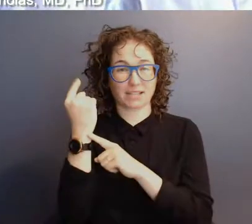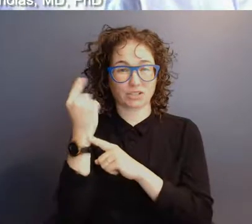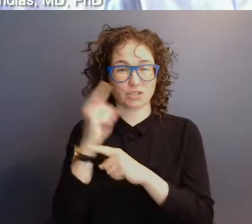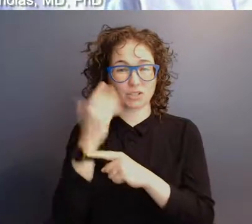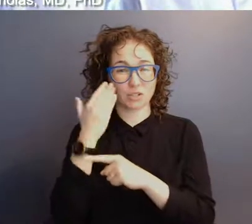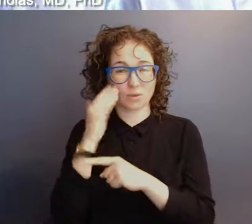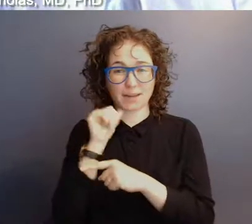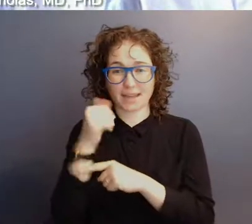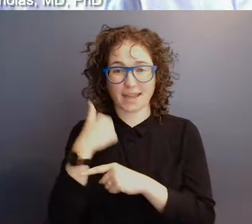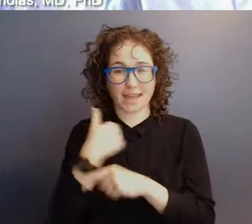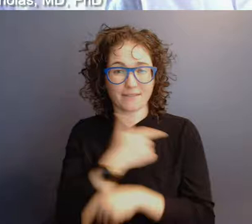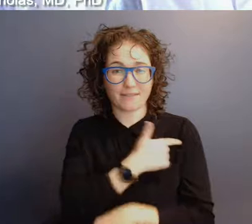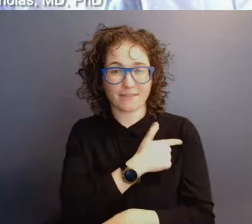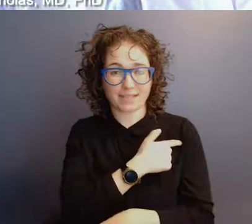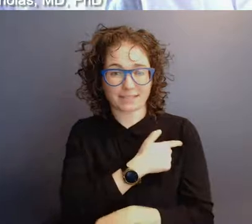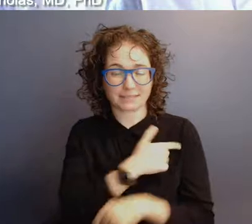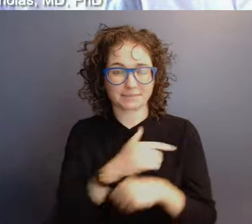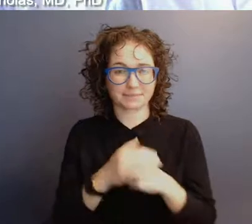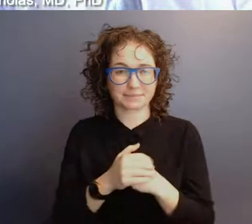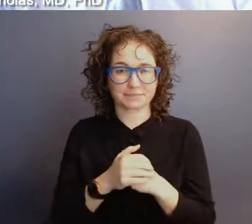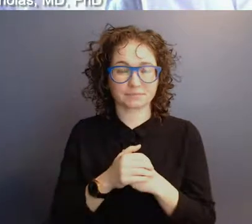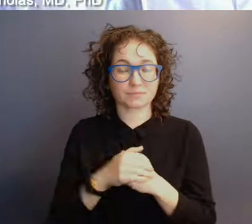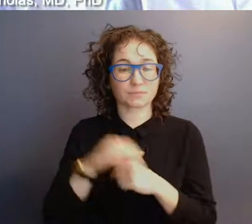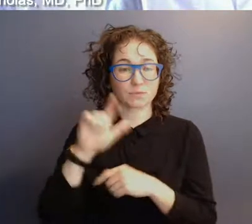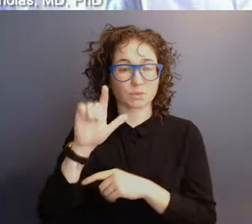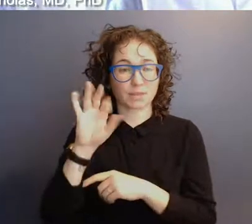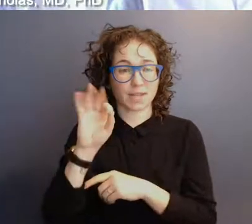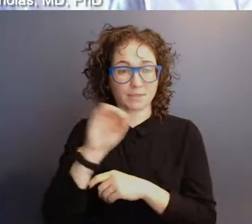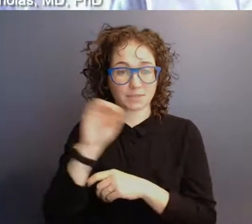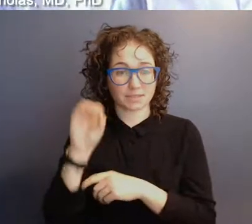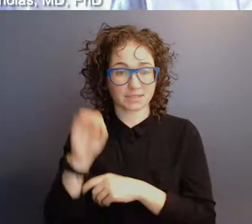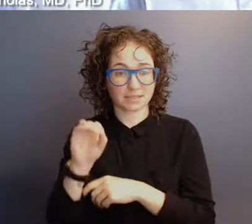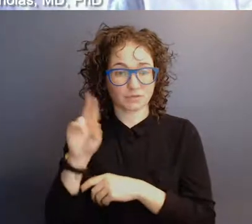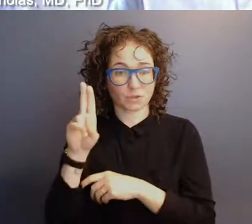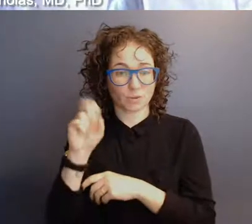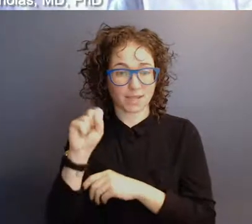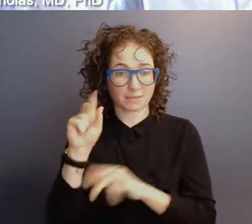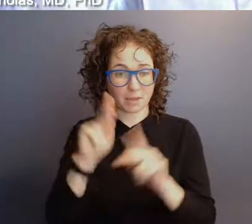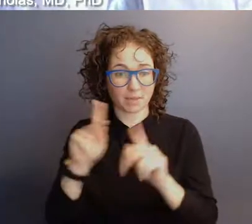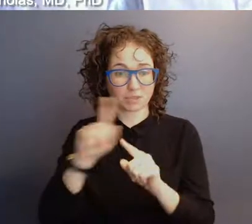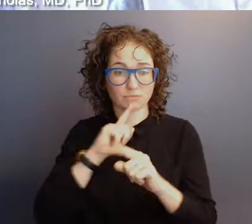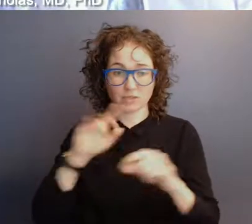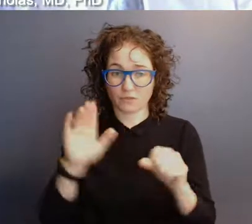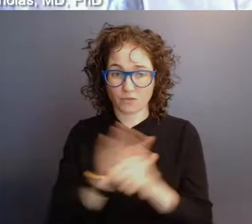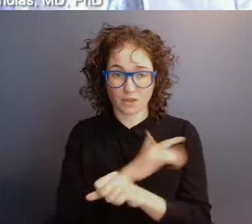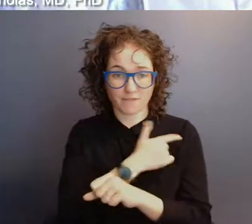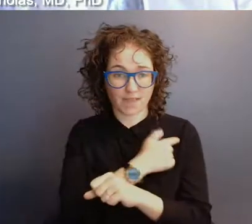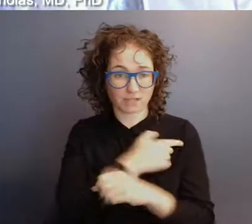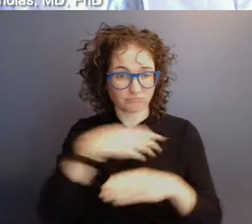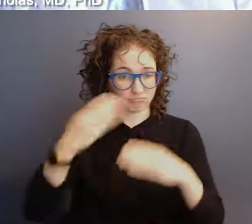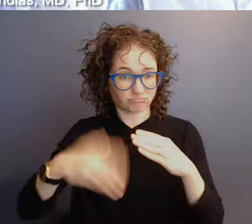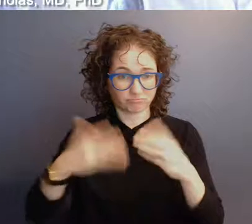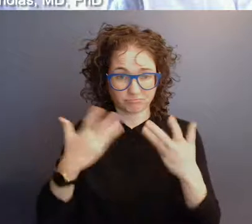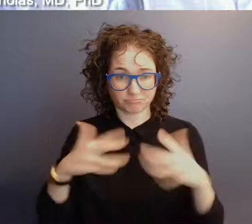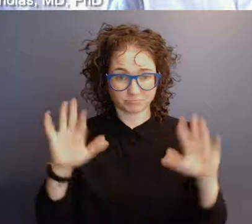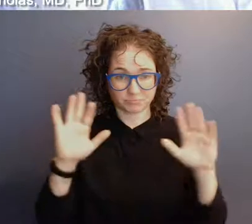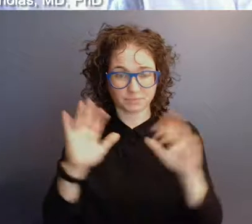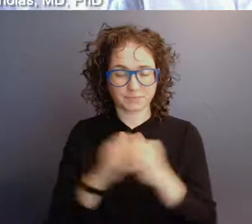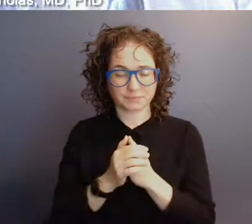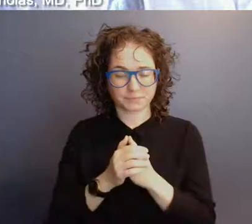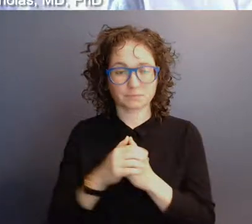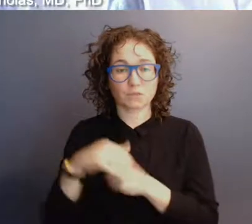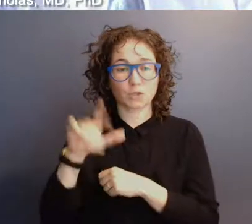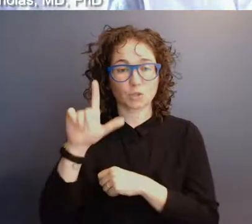vaccine. And 29% of the US population is fully vaccinated at this point. Louisiana has